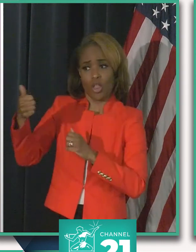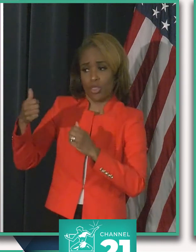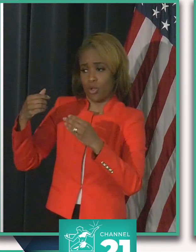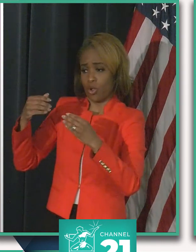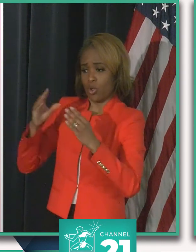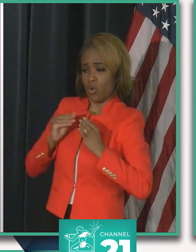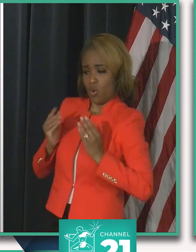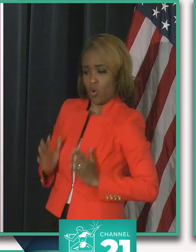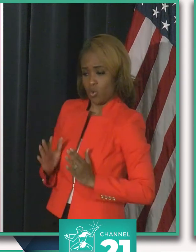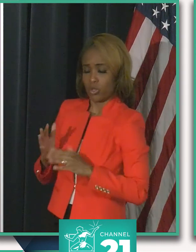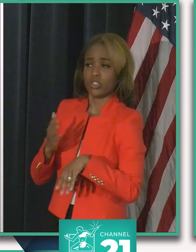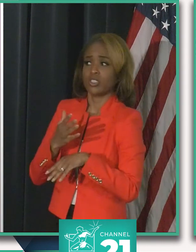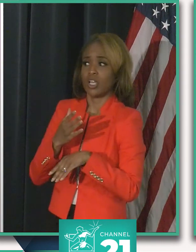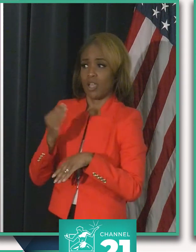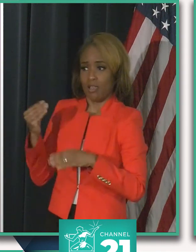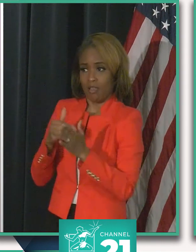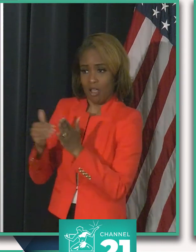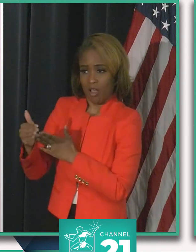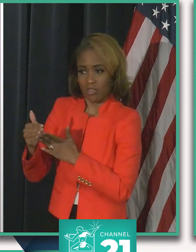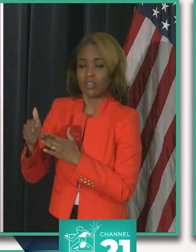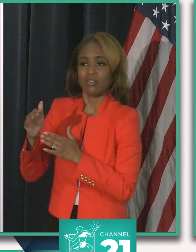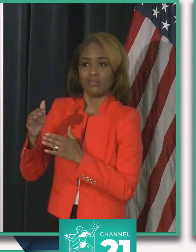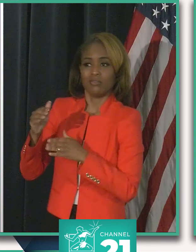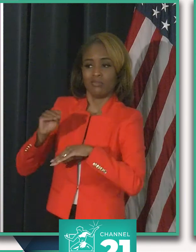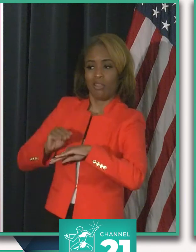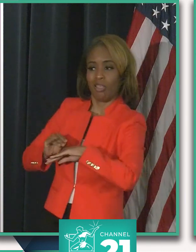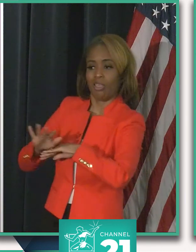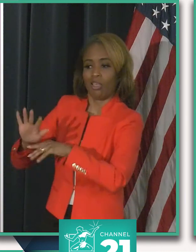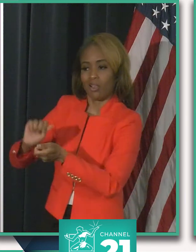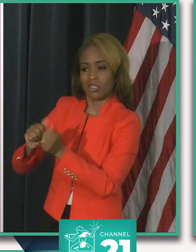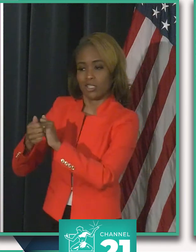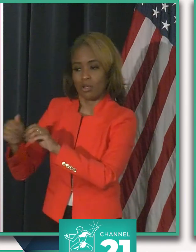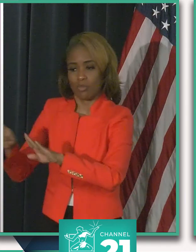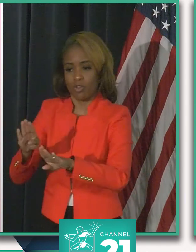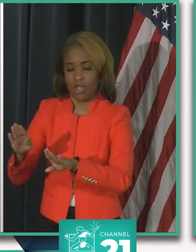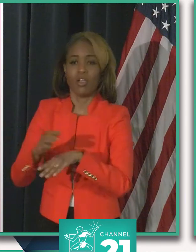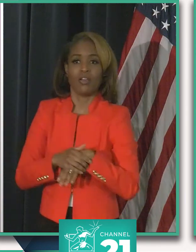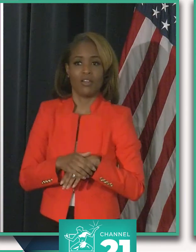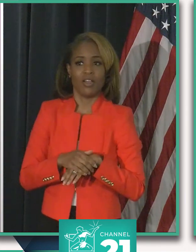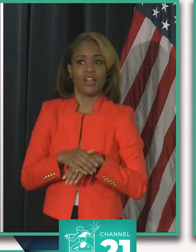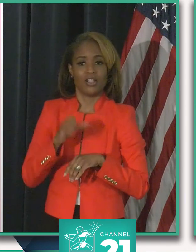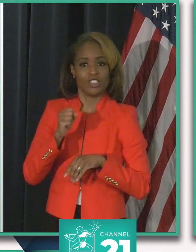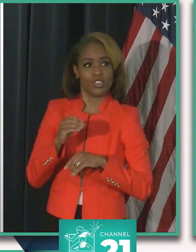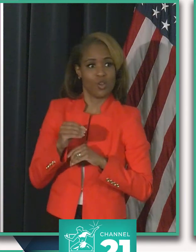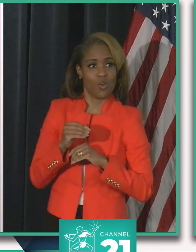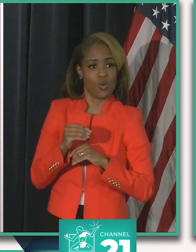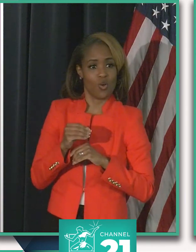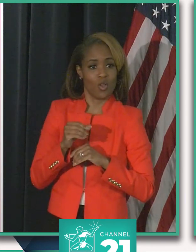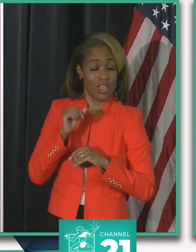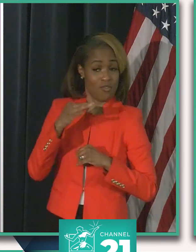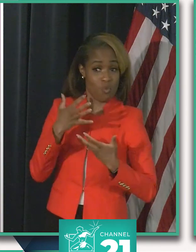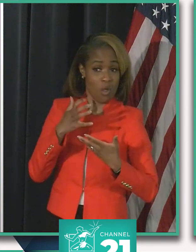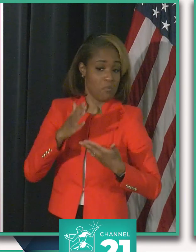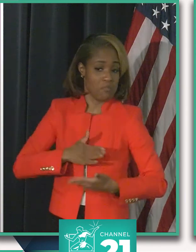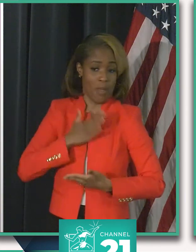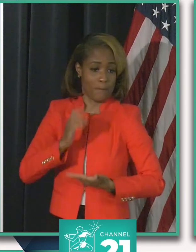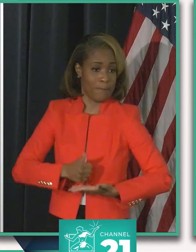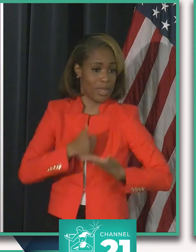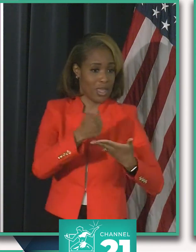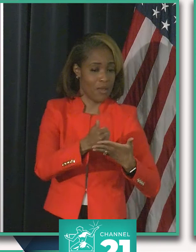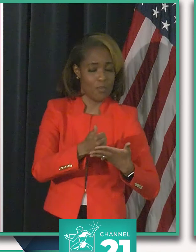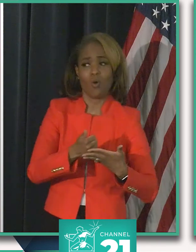and more often than not, they'll change their behaviors before you have to use city services. So if you'd like, I'll be glad to help you. All right.